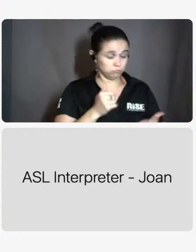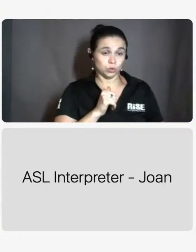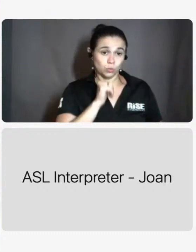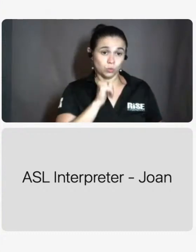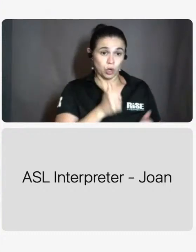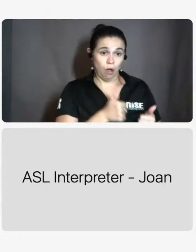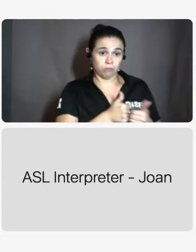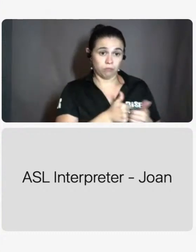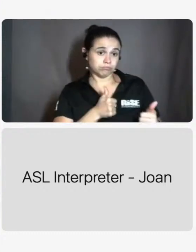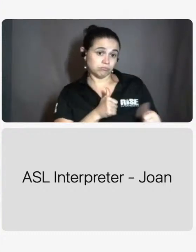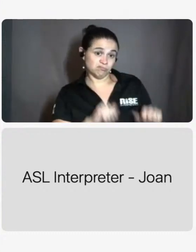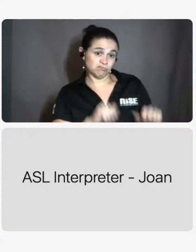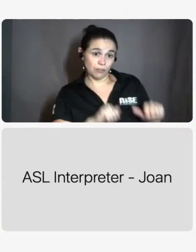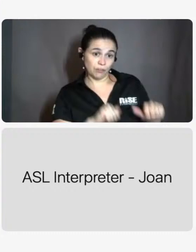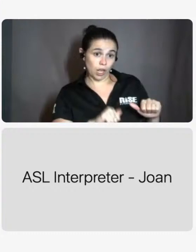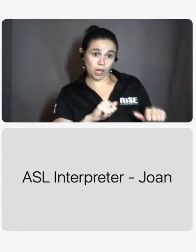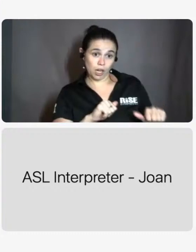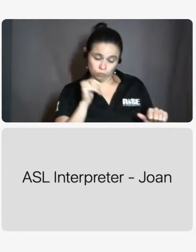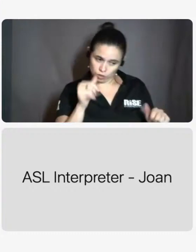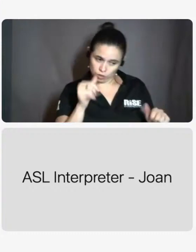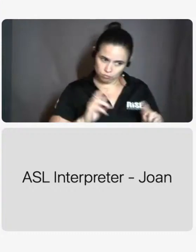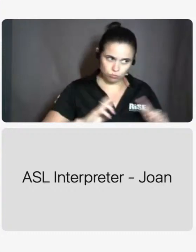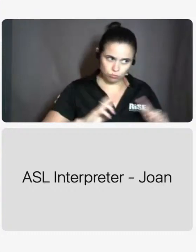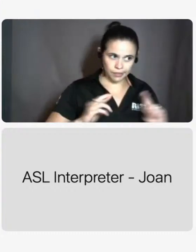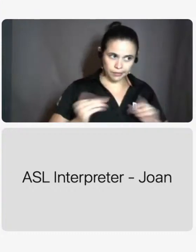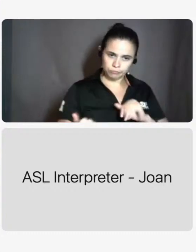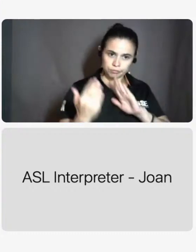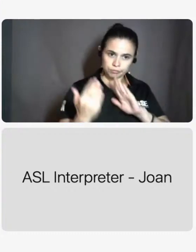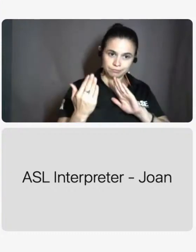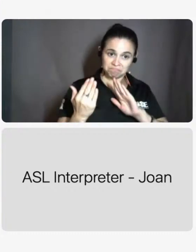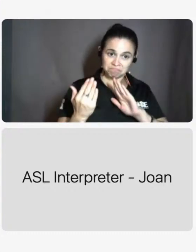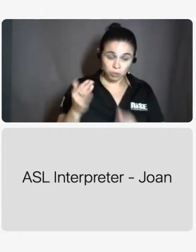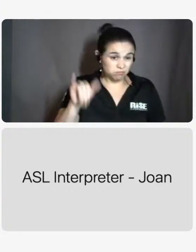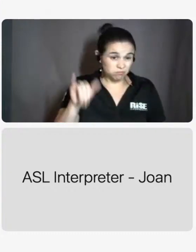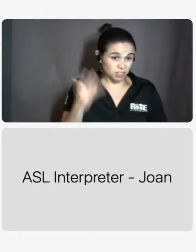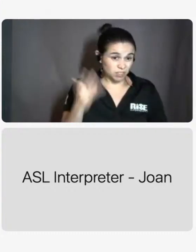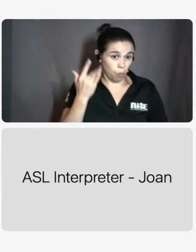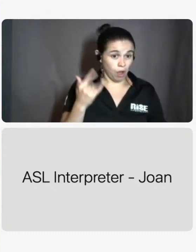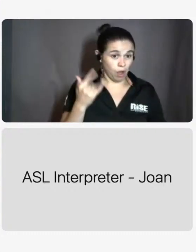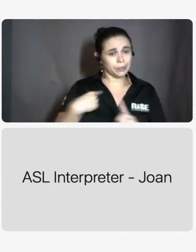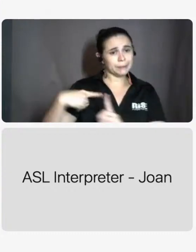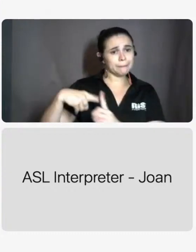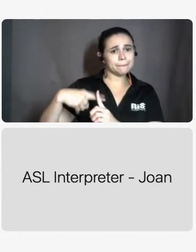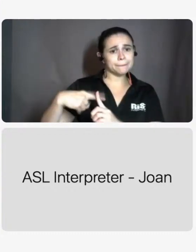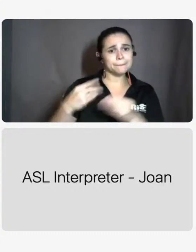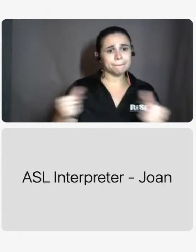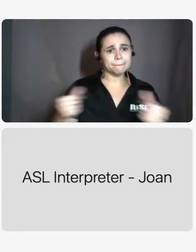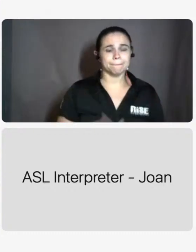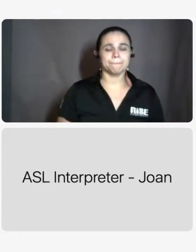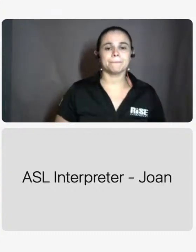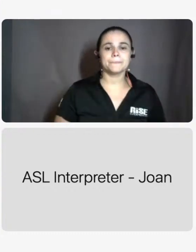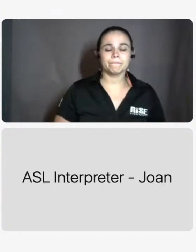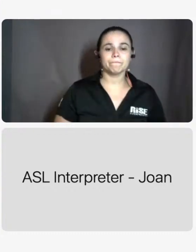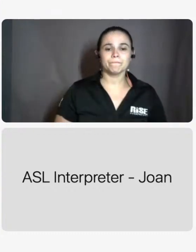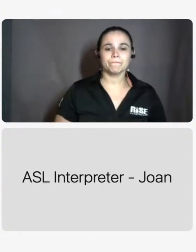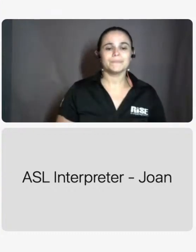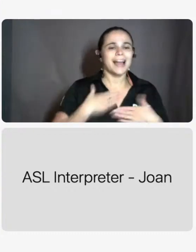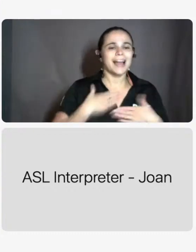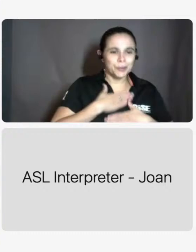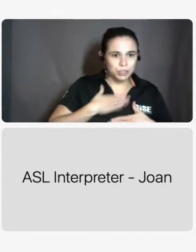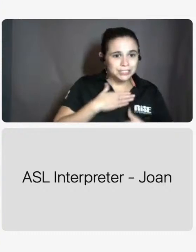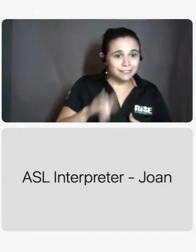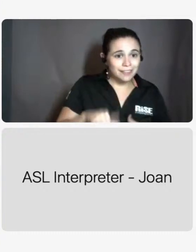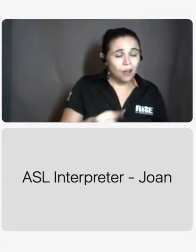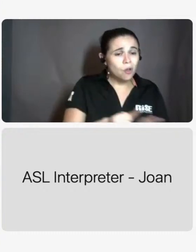resolution that you got. I appreciate that. Thank you. And I want to thank my colleagues, all of us on the board, because again, we've had a lot